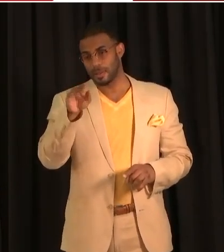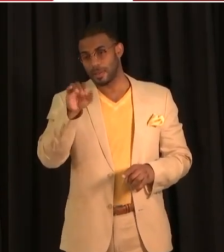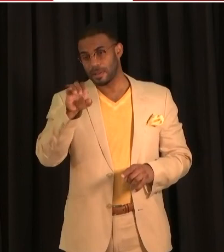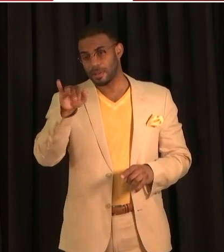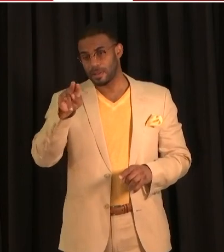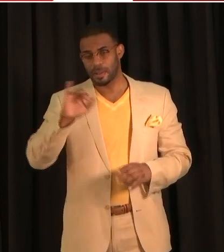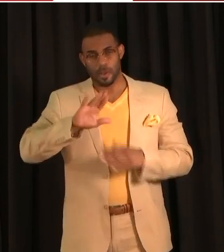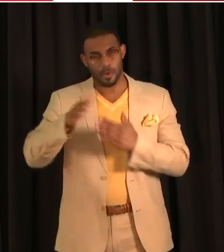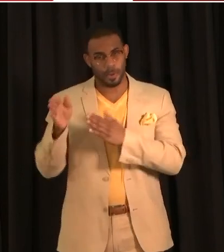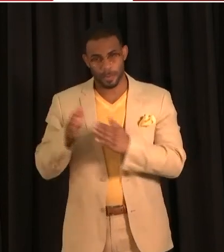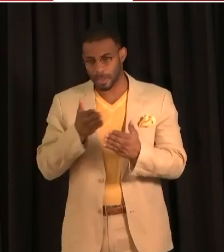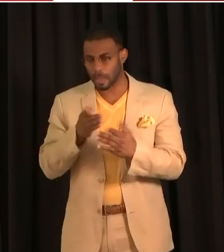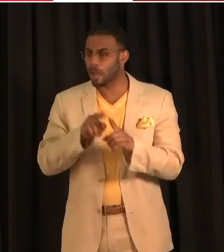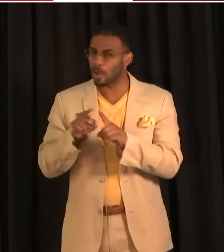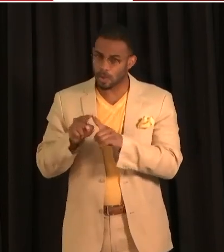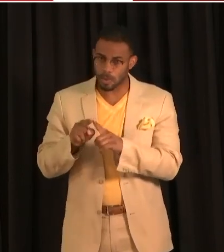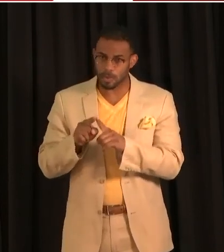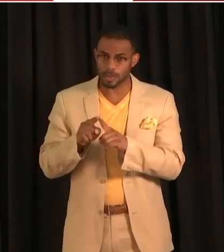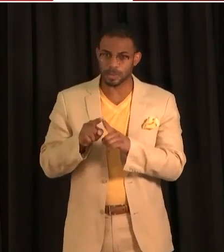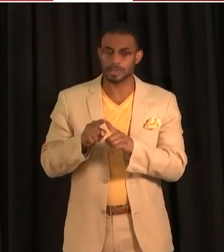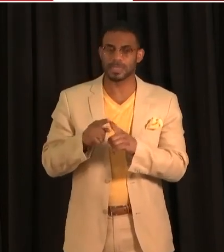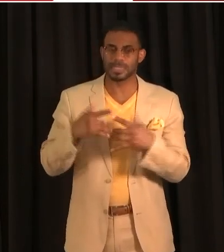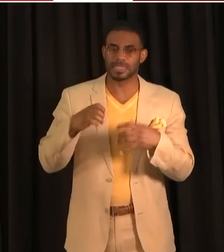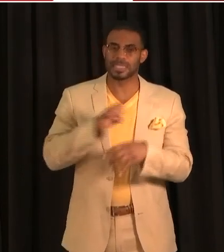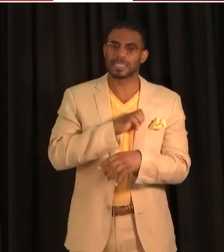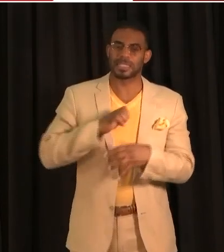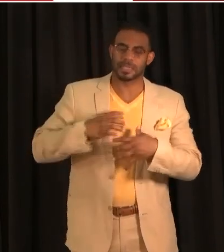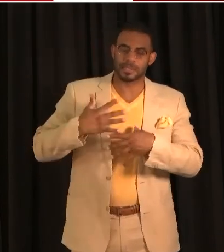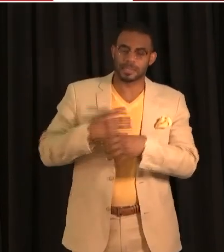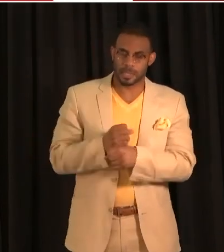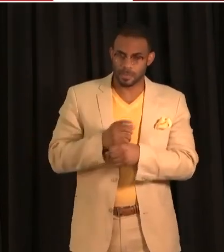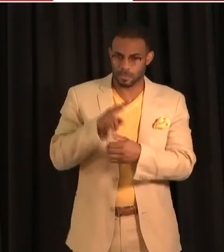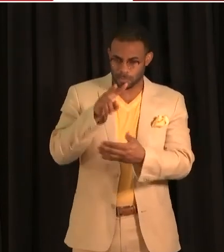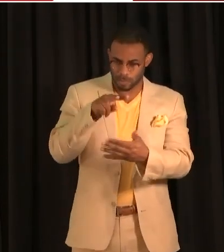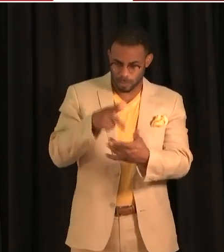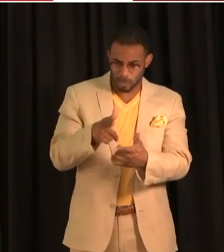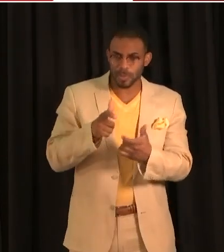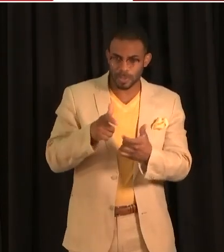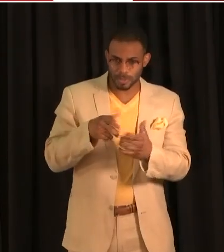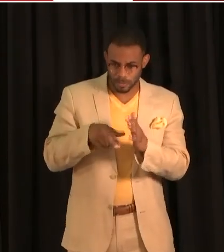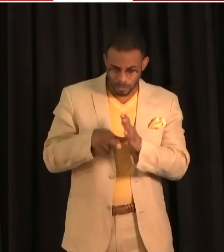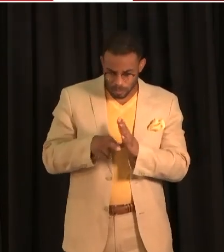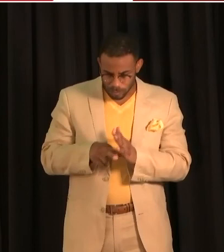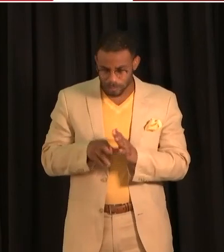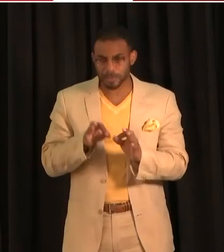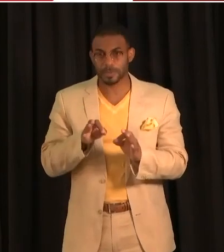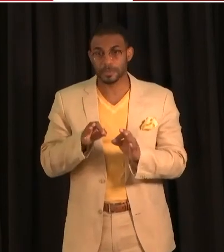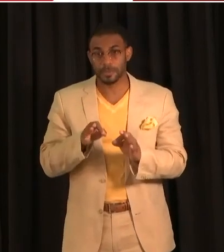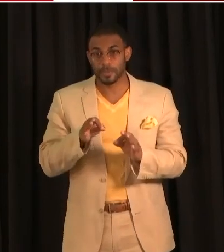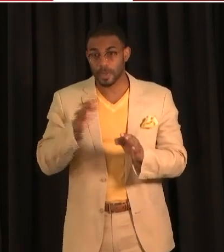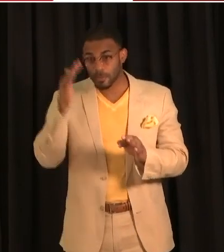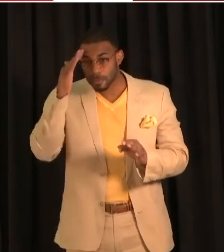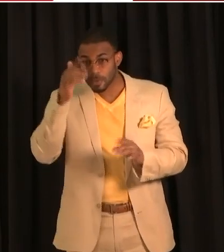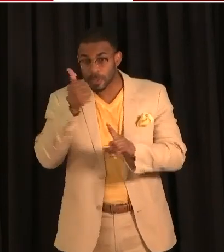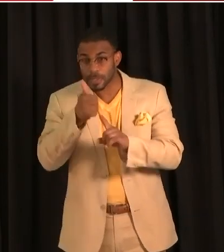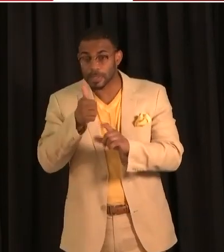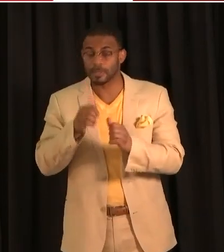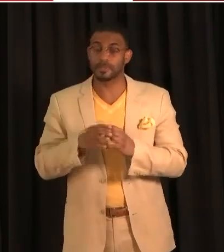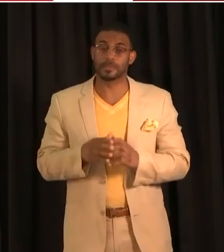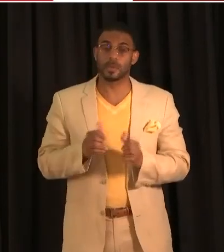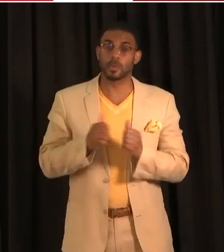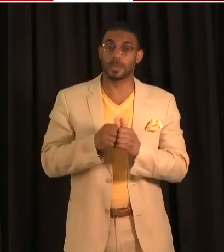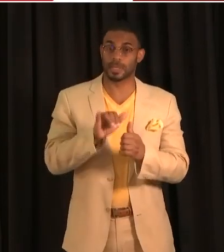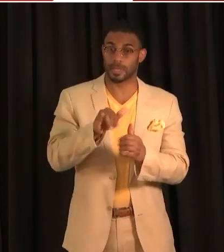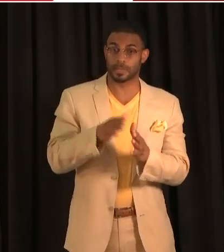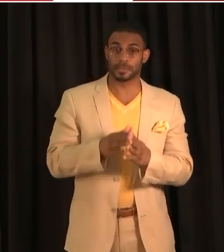coronavirus.dc.gov/vaccine. We have the full plan there as well as an executive summary for you to review and familiarize